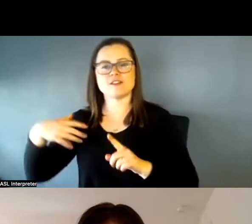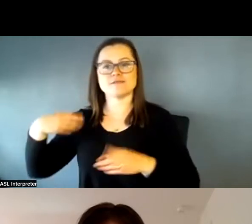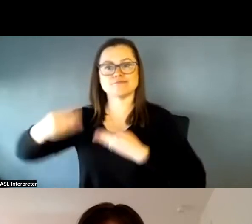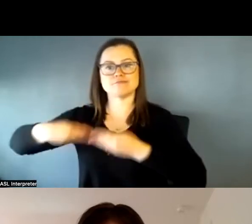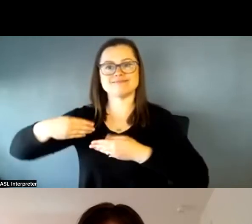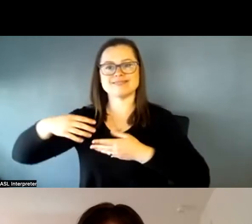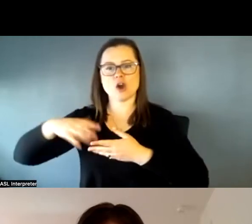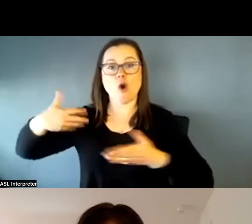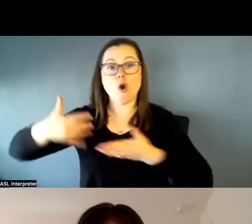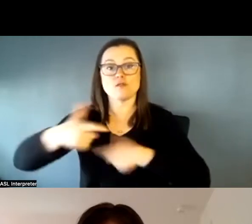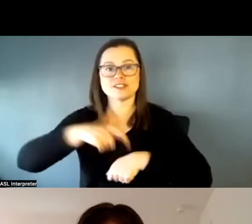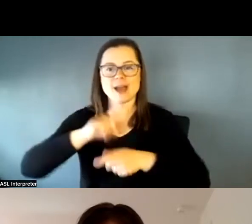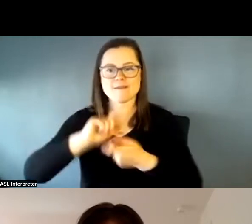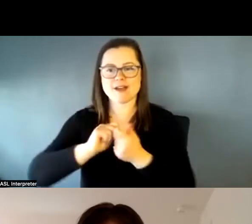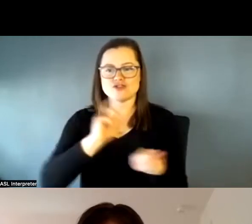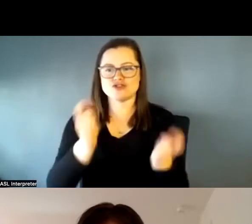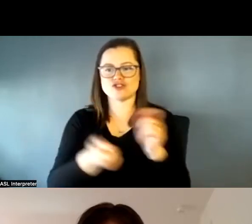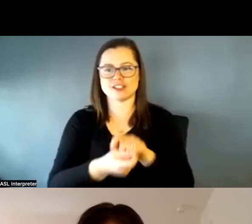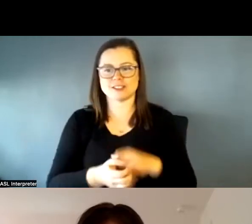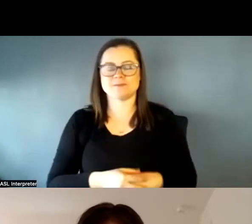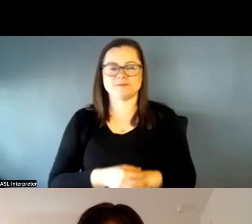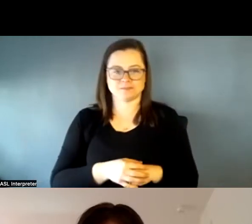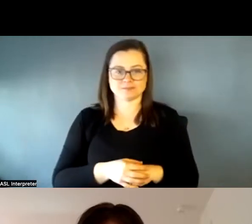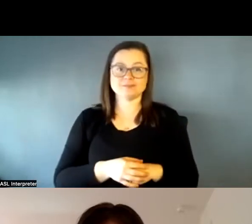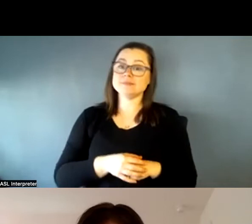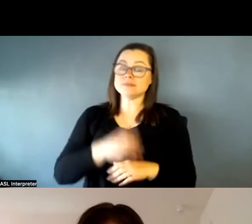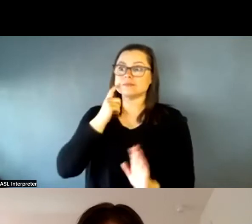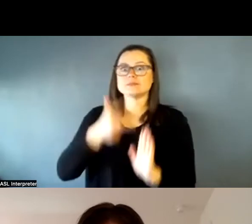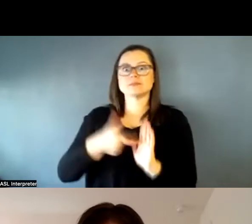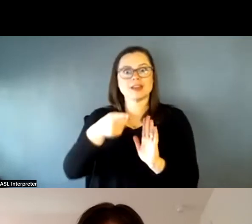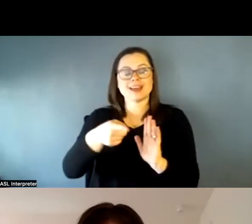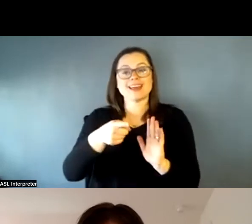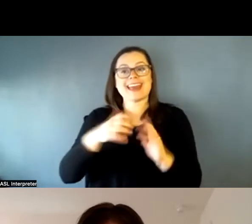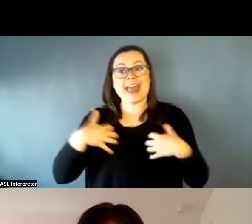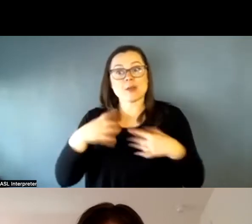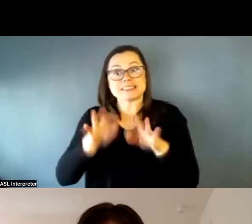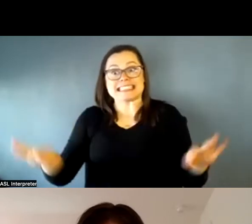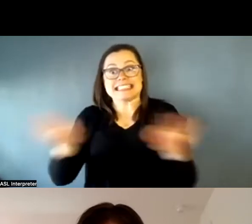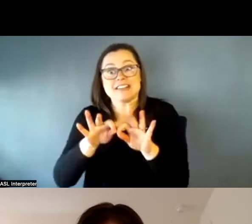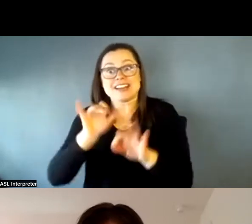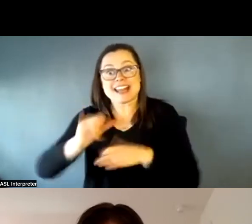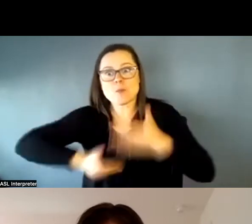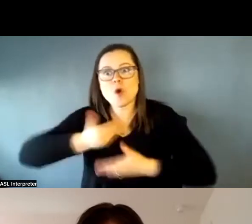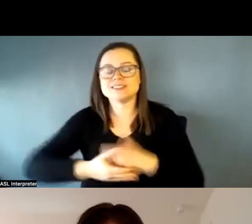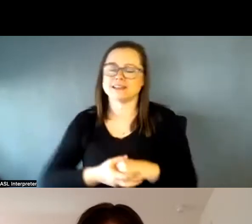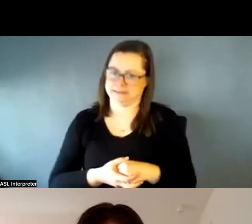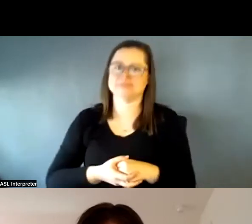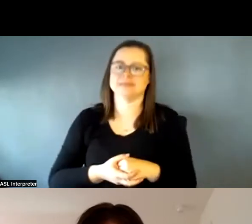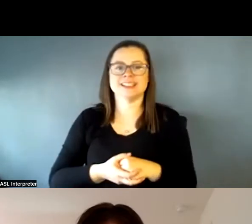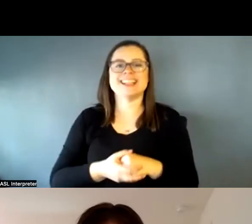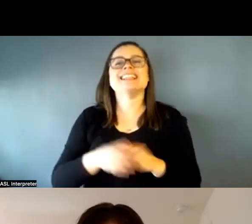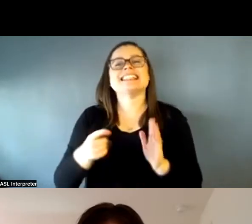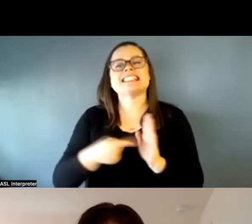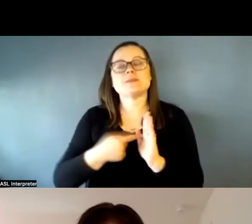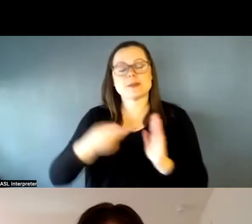And still acknowledging how significant animals are in the process. I mean, that is our problem as historians or as thinkers. We can never really get inside an